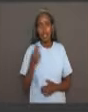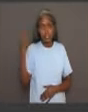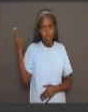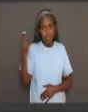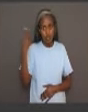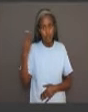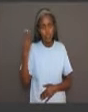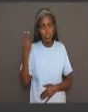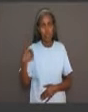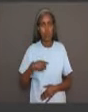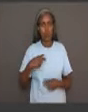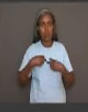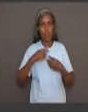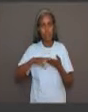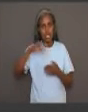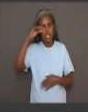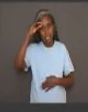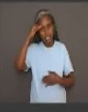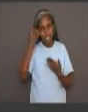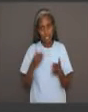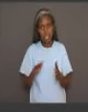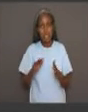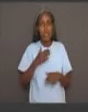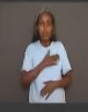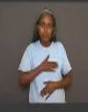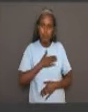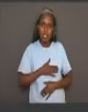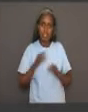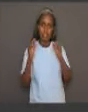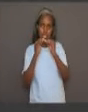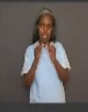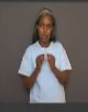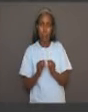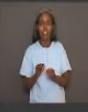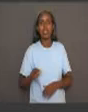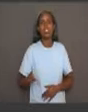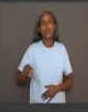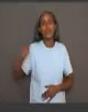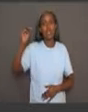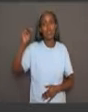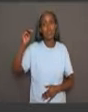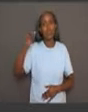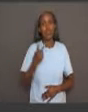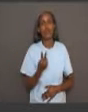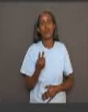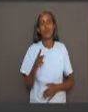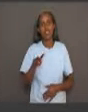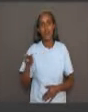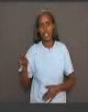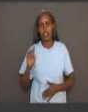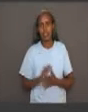Using what we have learned, please calculate the magnitude of both